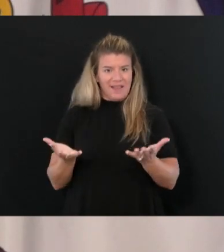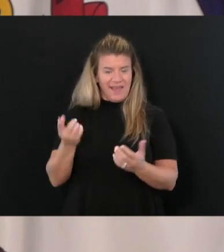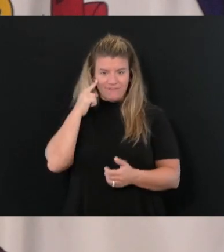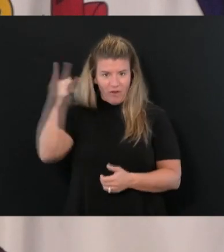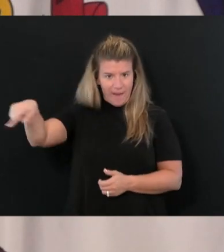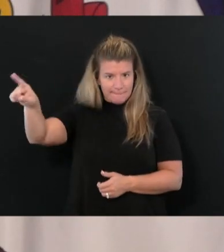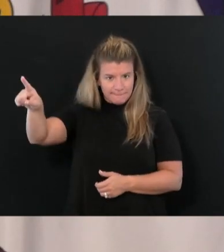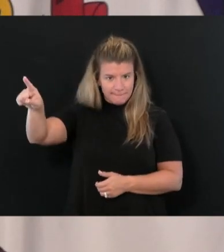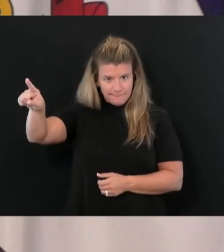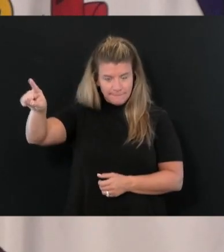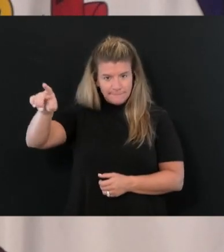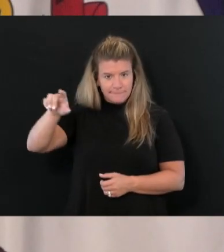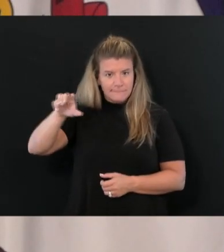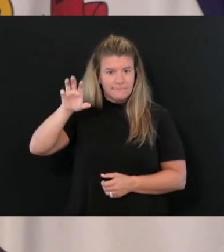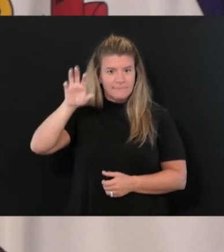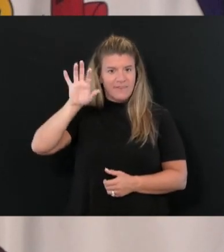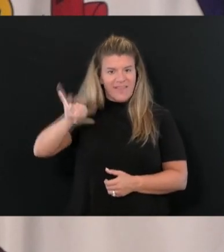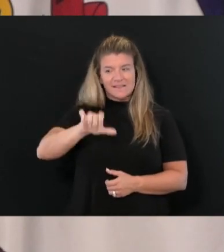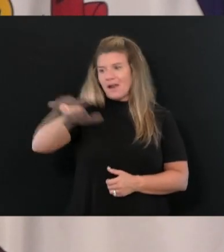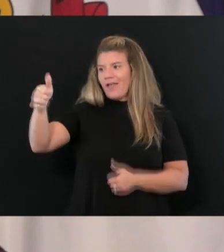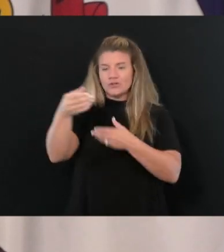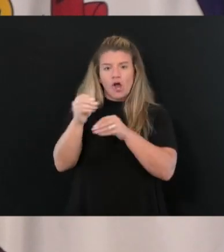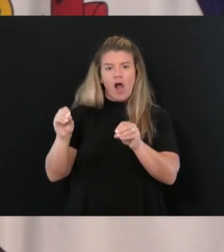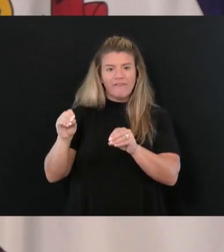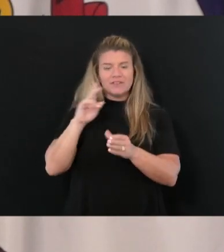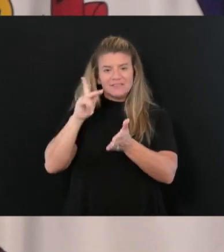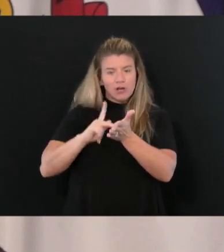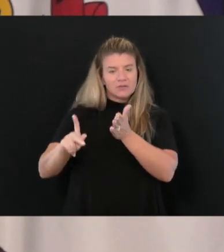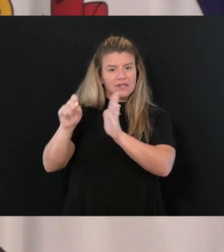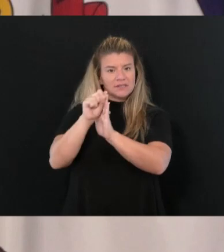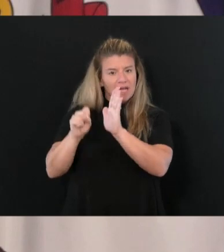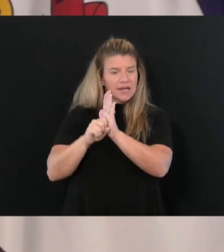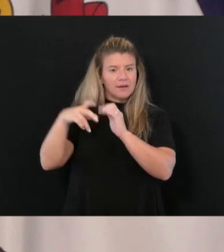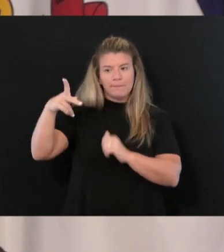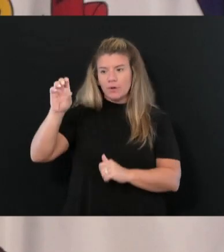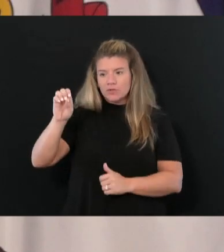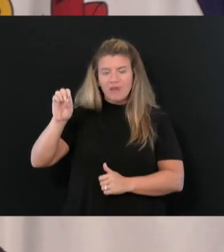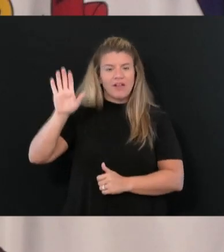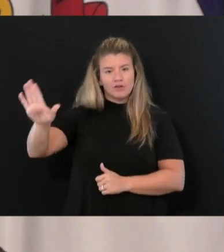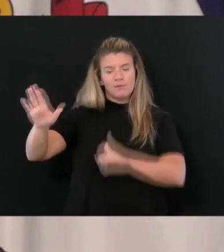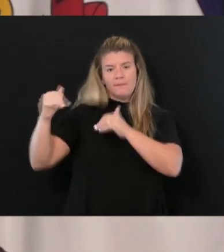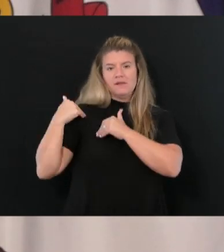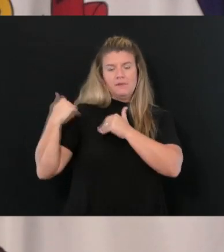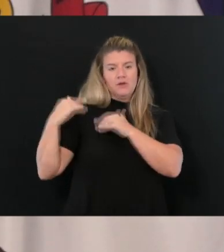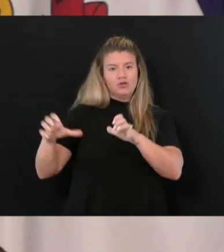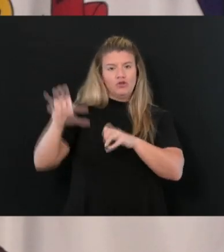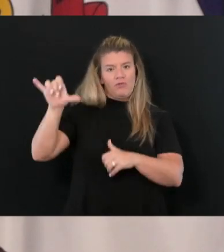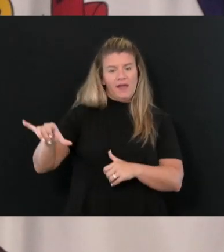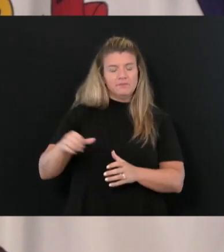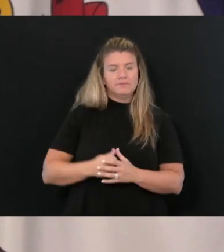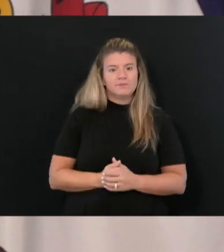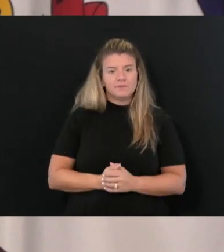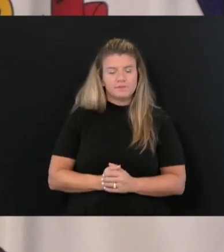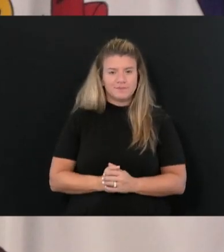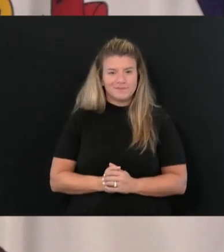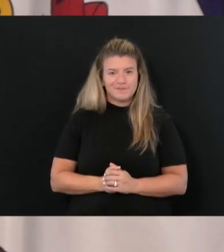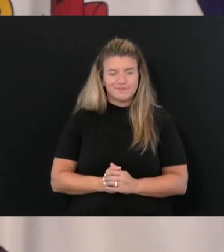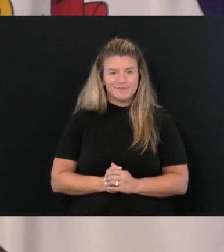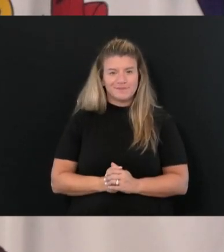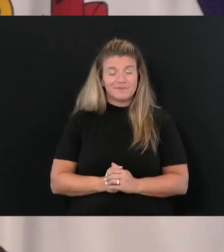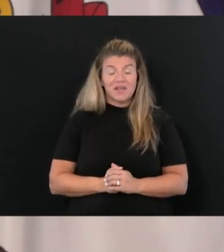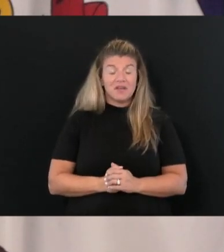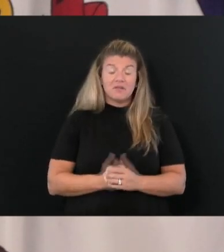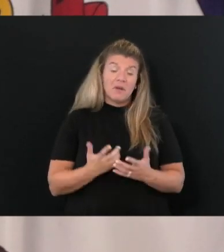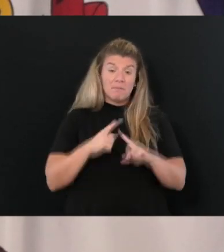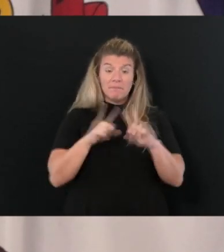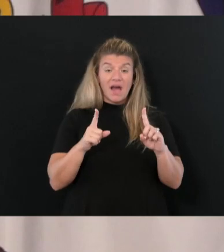think that's for another office, Secretary of State or the Post Office to be able to do so. But to be perfectly